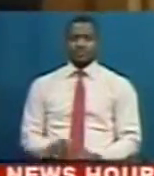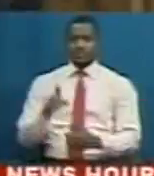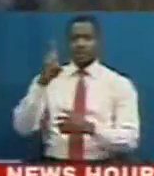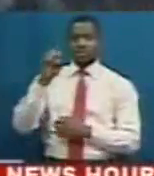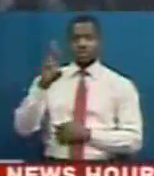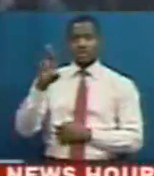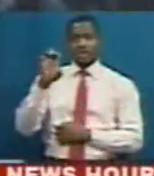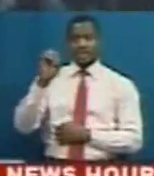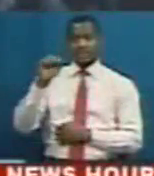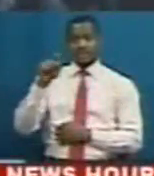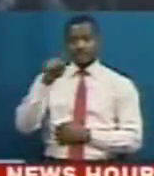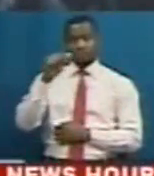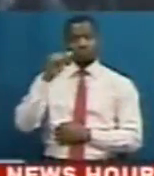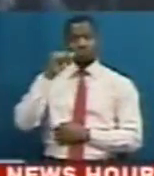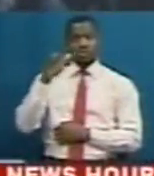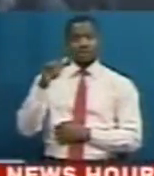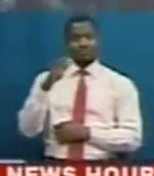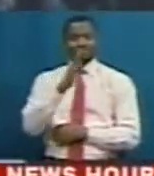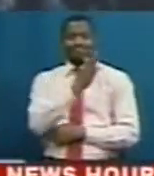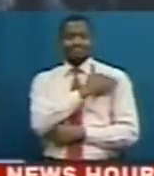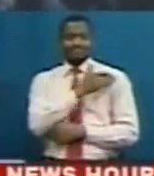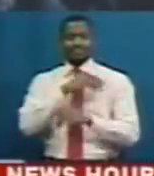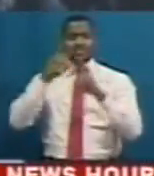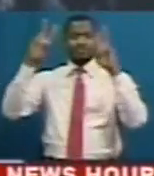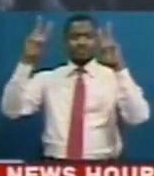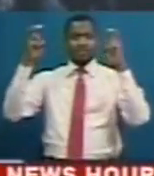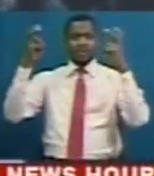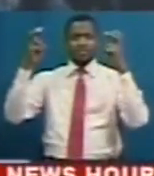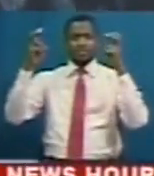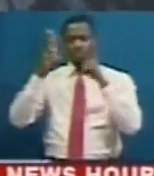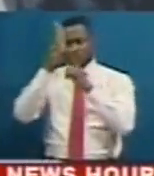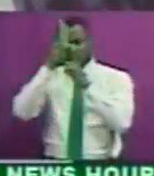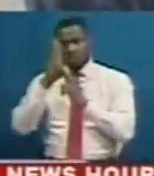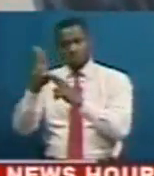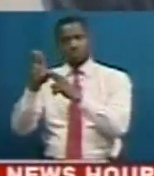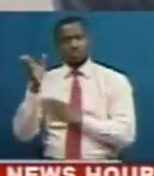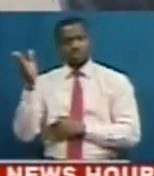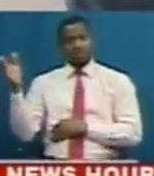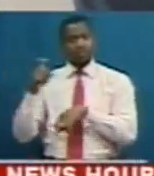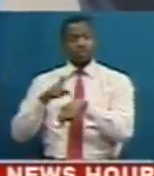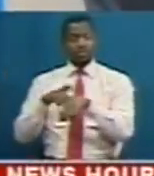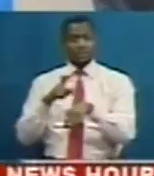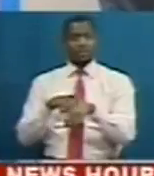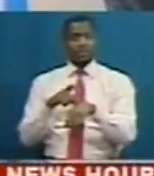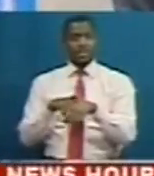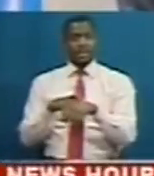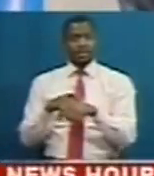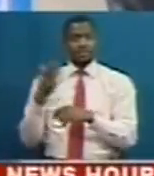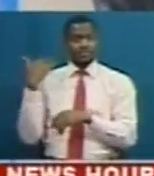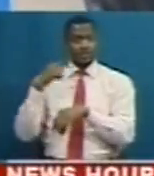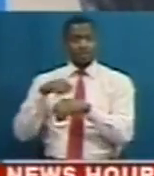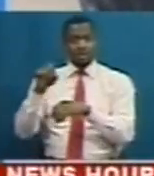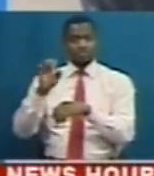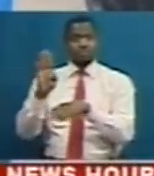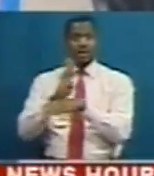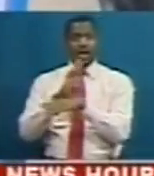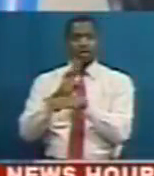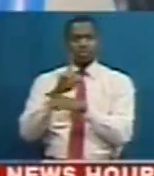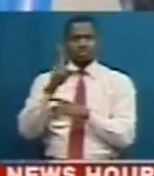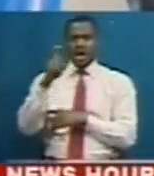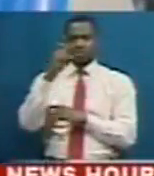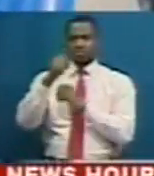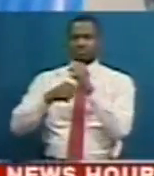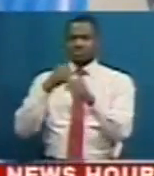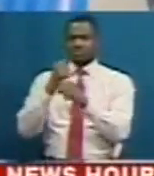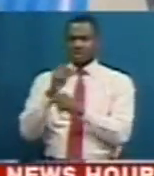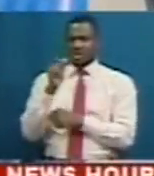Dr. Esther Ocloo is being remembered with the theme, Honoring a Legend of Her Time. The entrepreneur would have been 100 years old